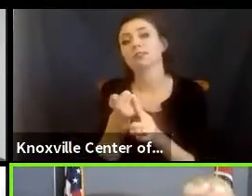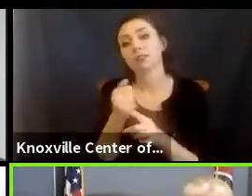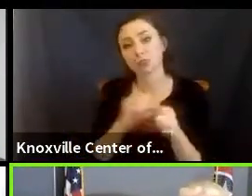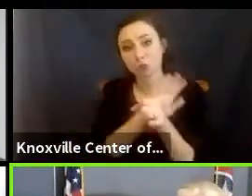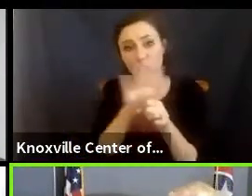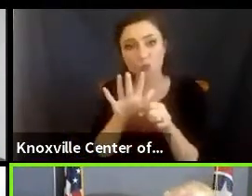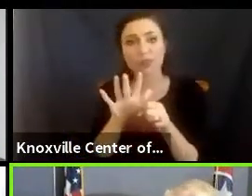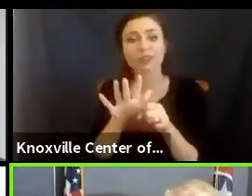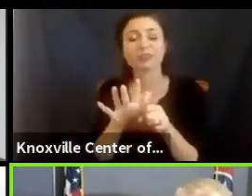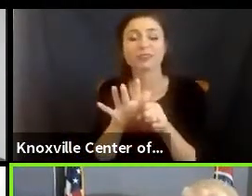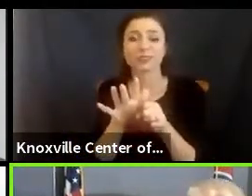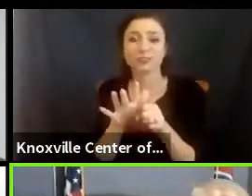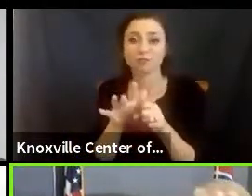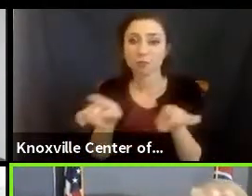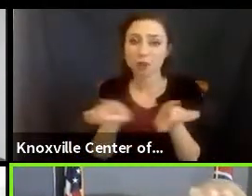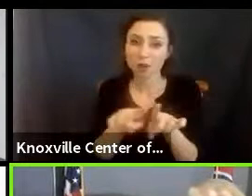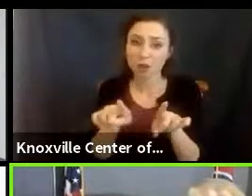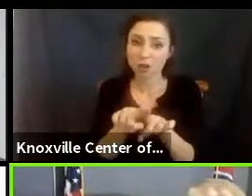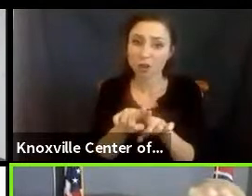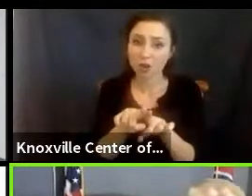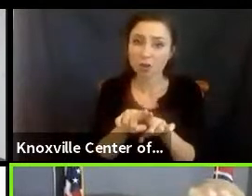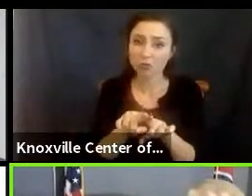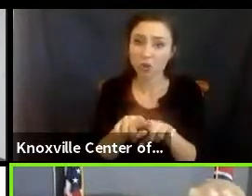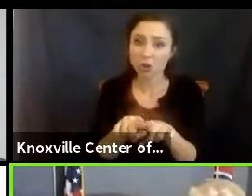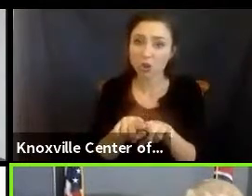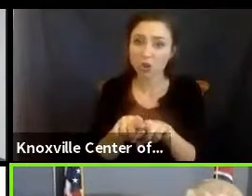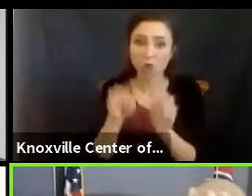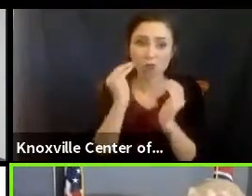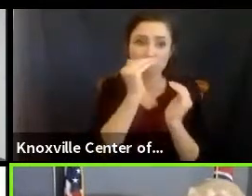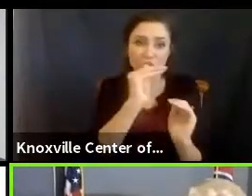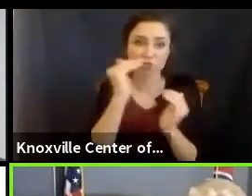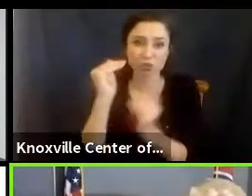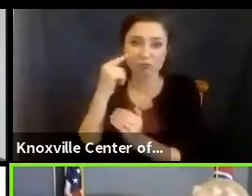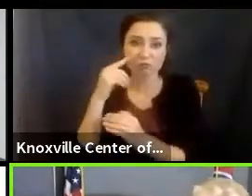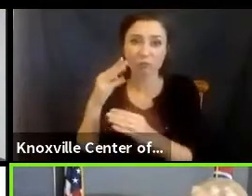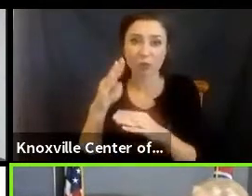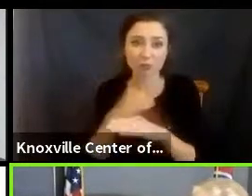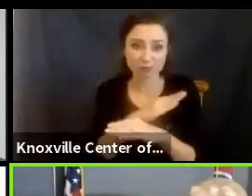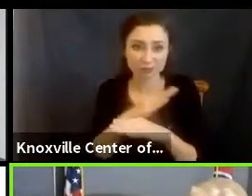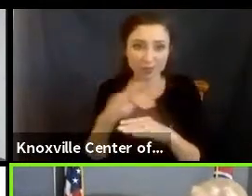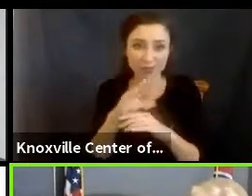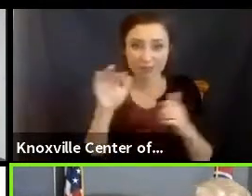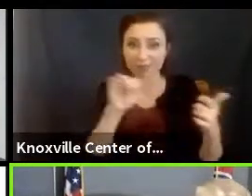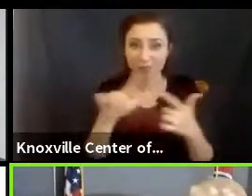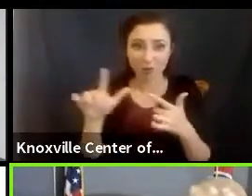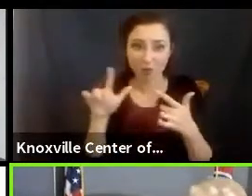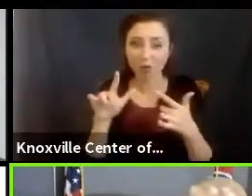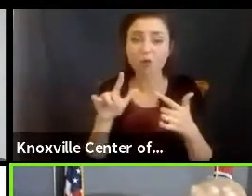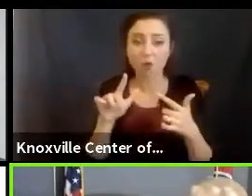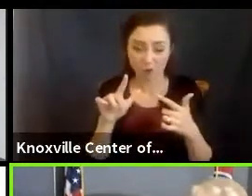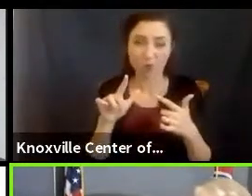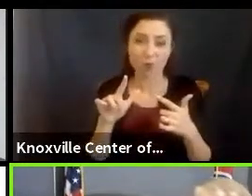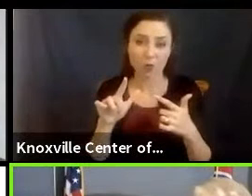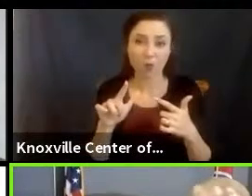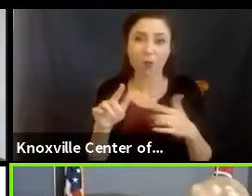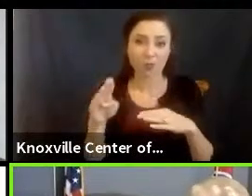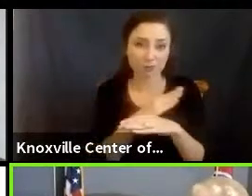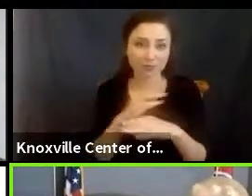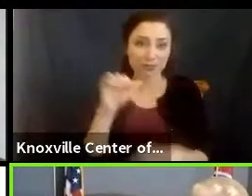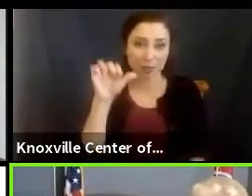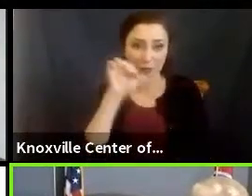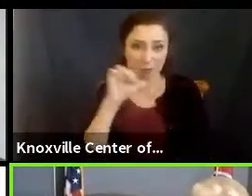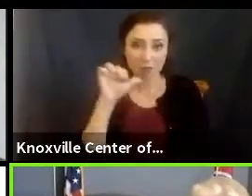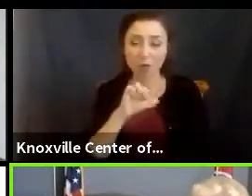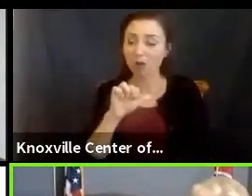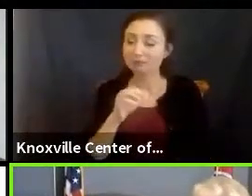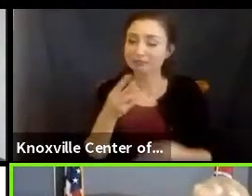has had, as well as the restrictions that we have placed on businesses, all of these restaurants and bars are running at very thin margins. Mr. McQueen